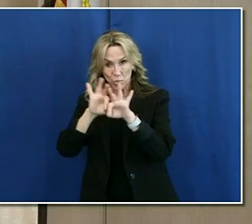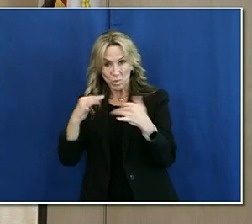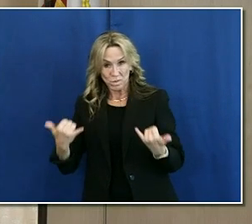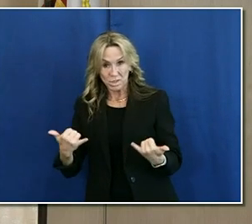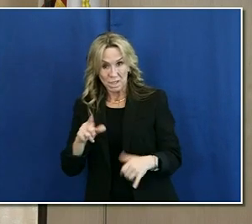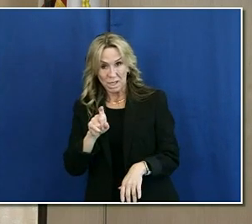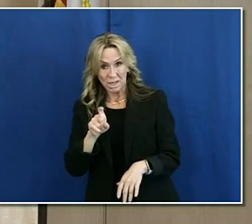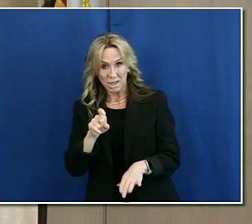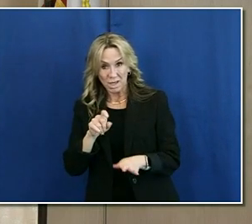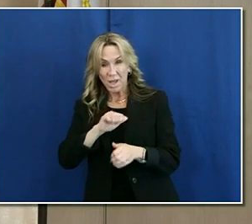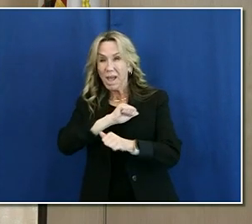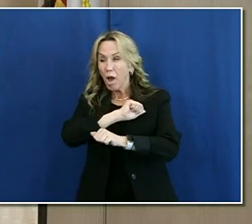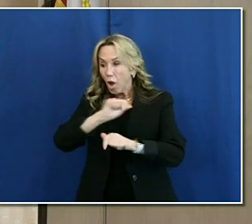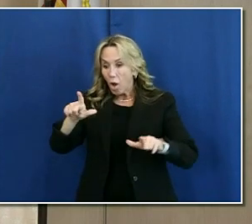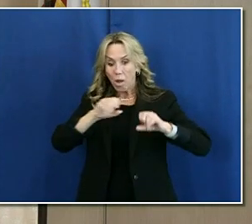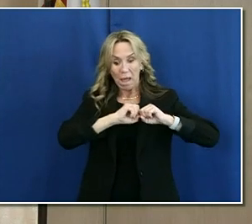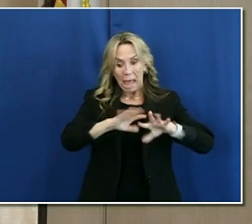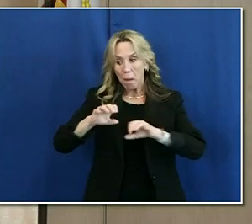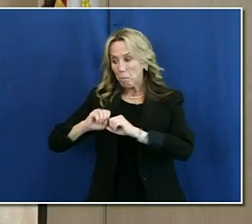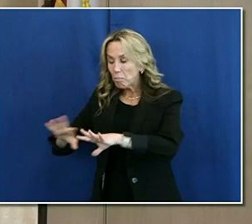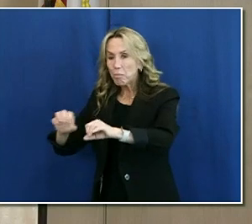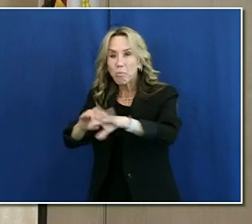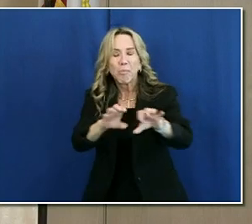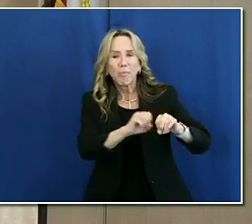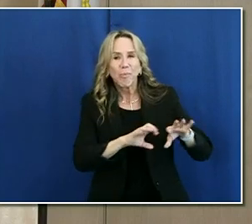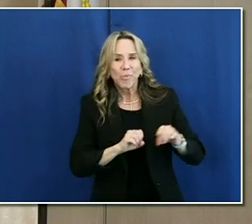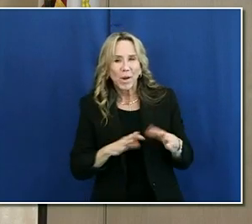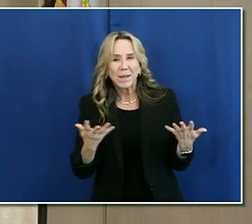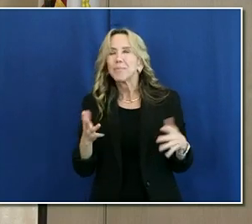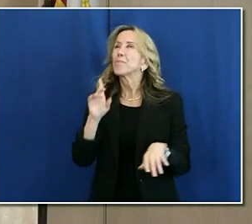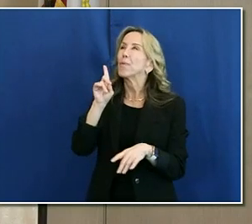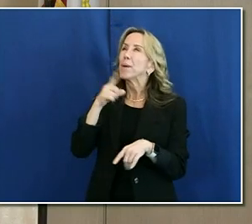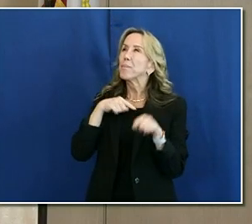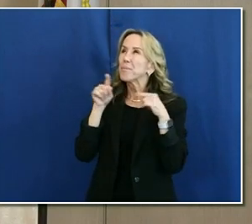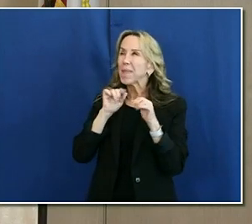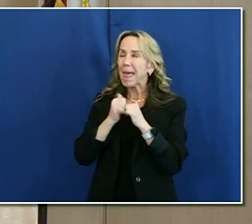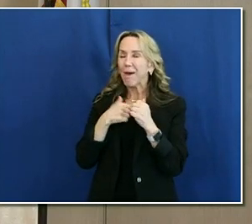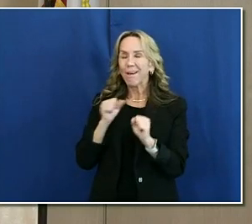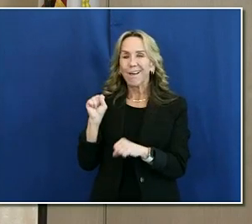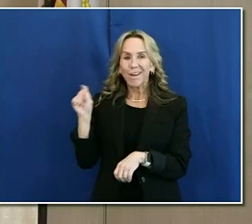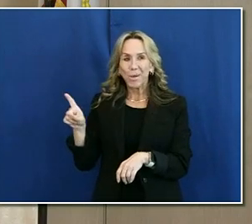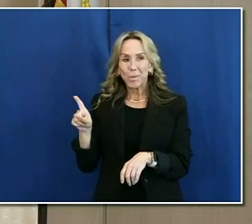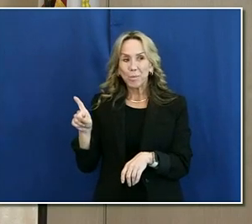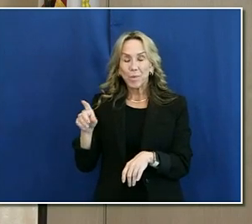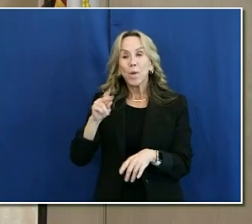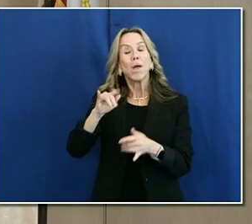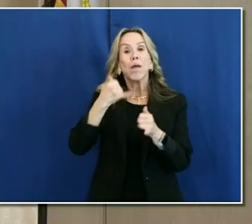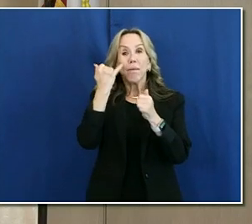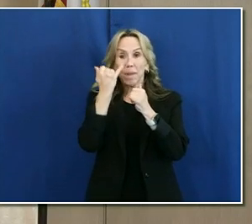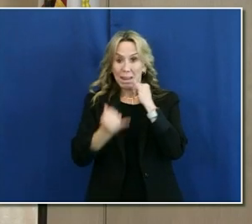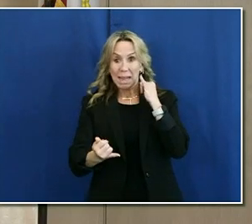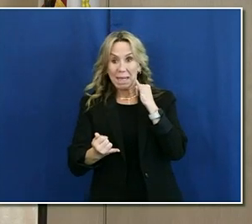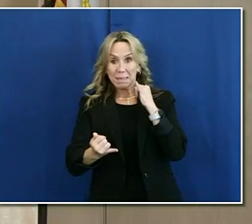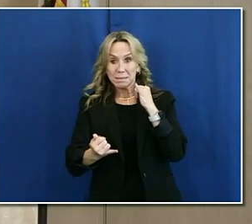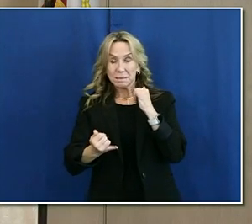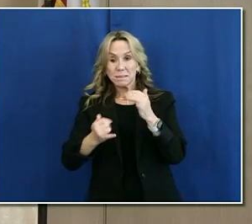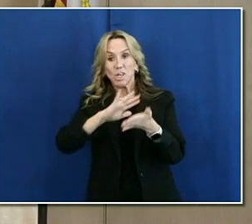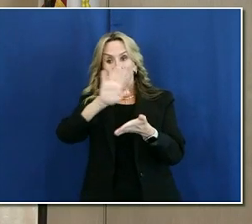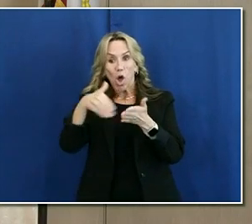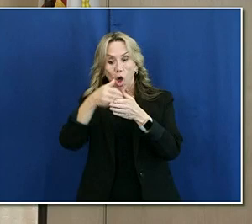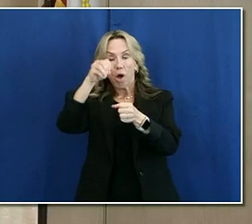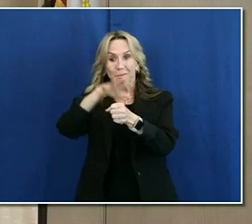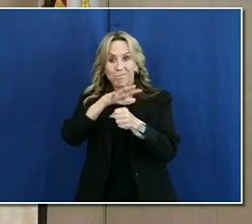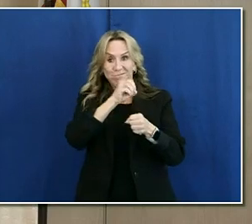it all those outbreaks? Well, maybe I'm about to answer my question. All those outbreaks occurred within the last 7 days. Is that You right? answered your